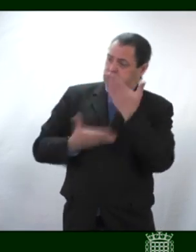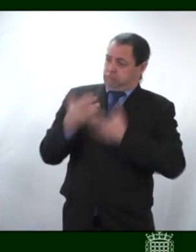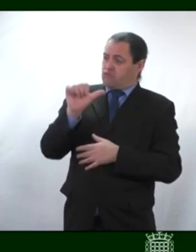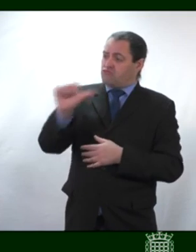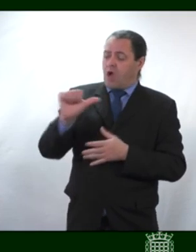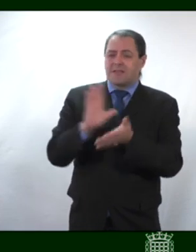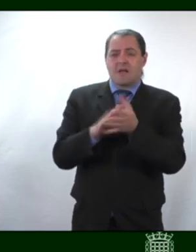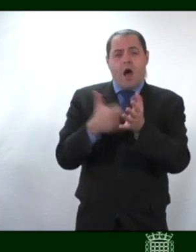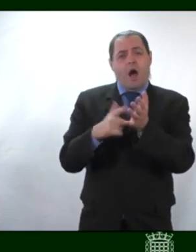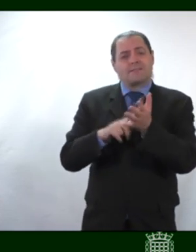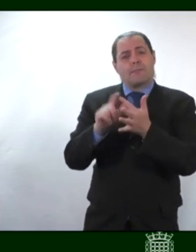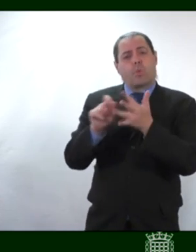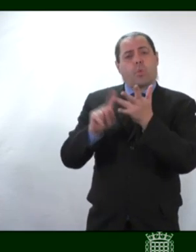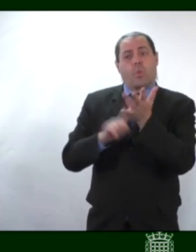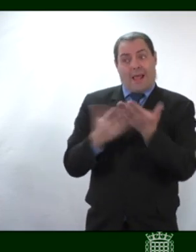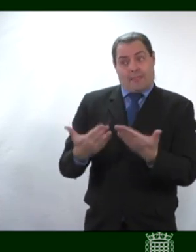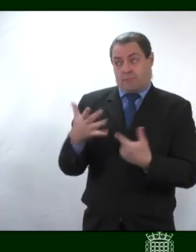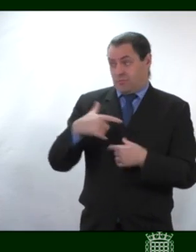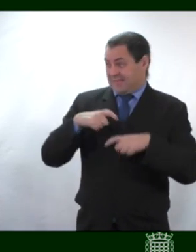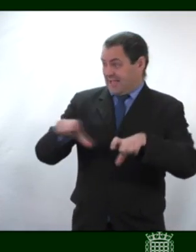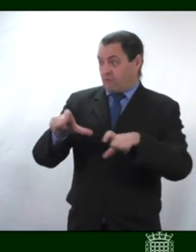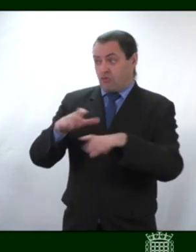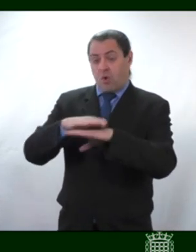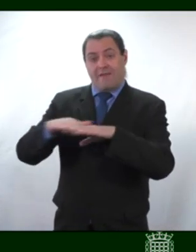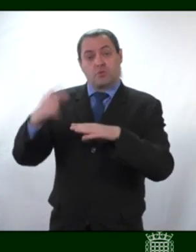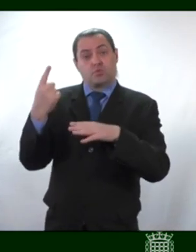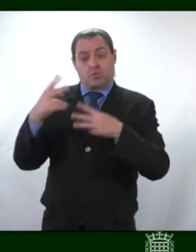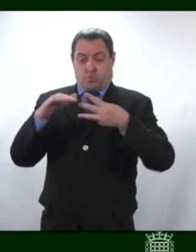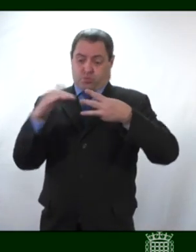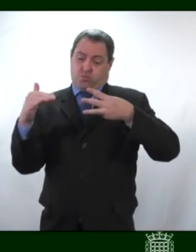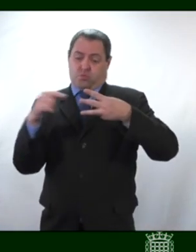Hartlepool in Tier 2 at the moment, I hope we can keep it there, but we'll keep it under review.